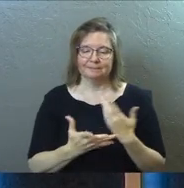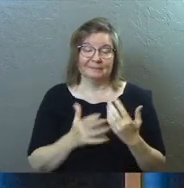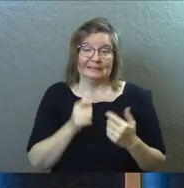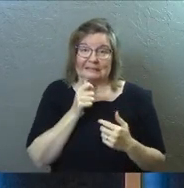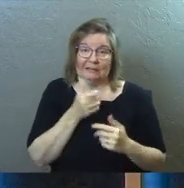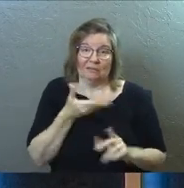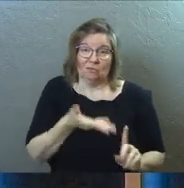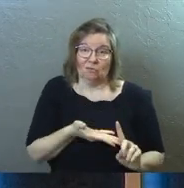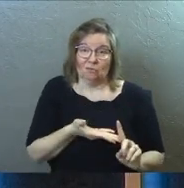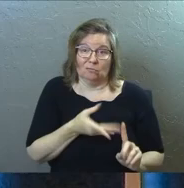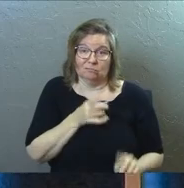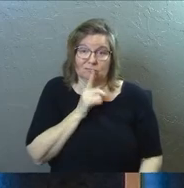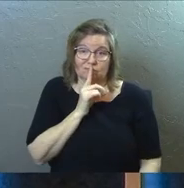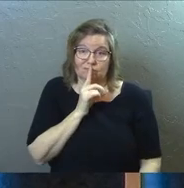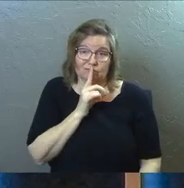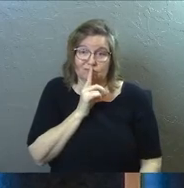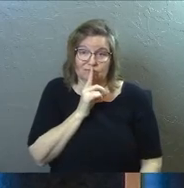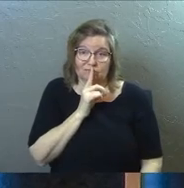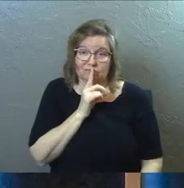It doesn't exist.